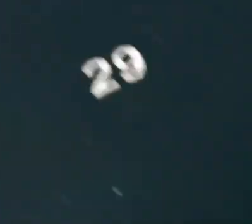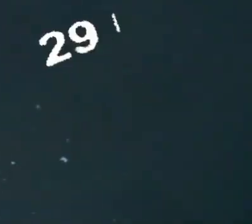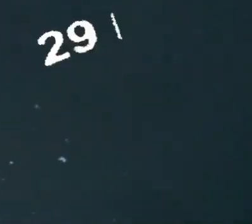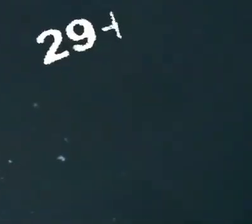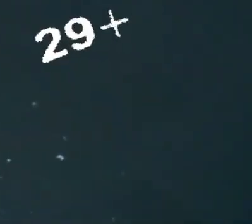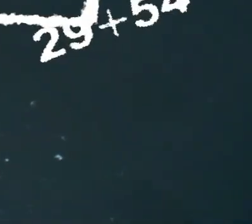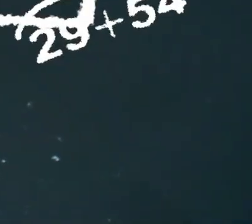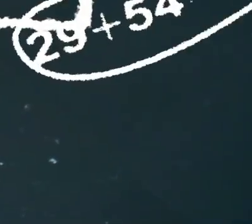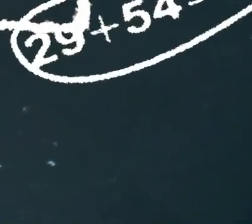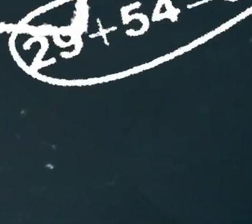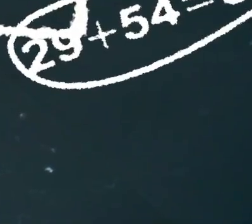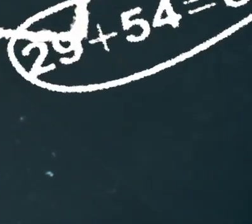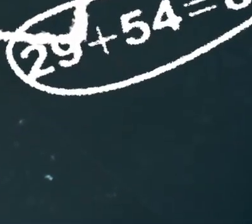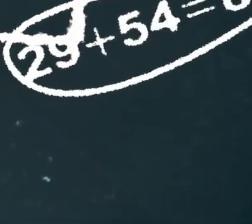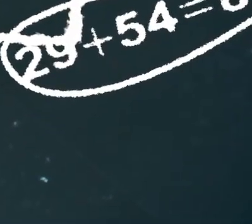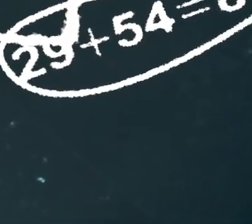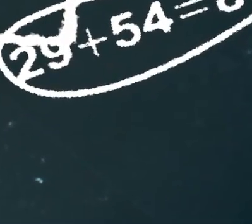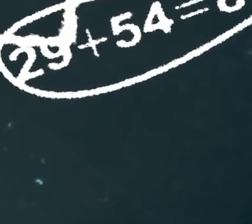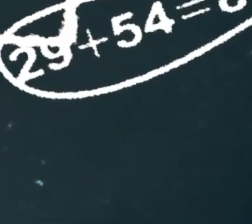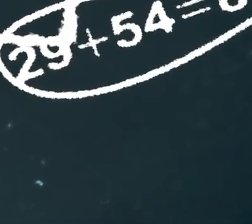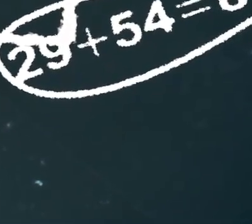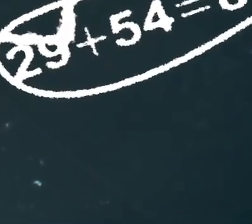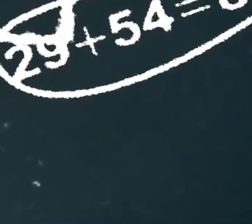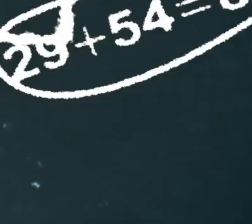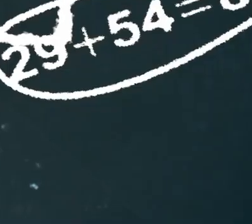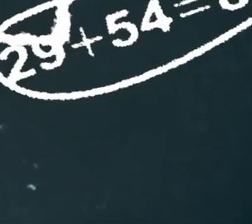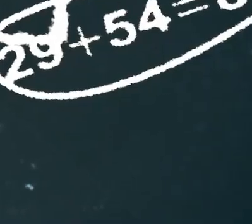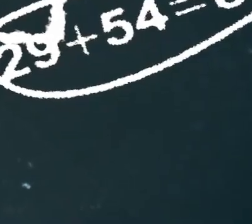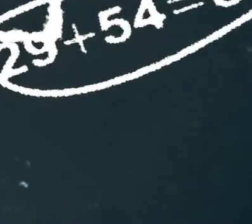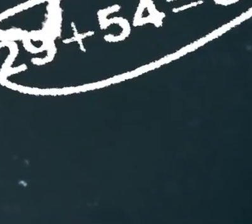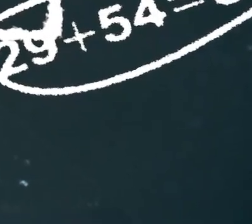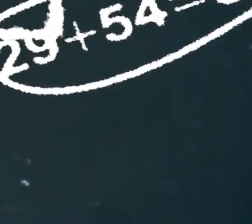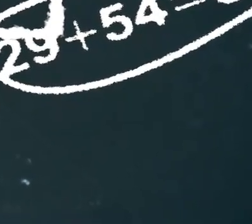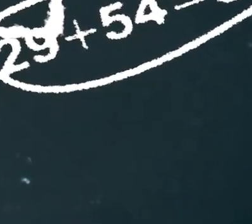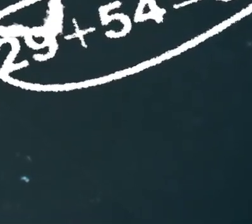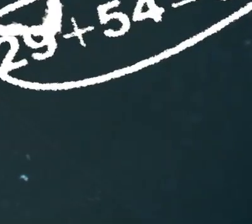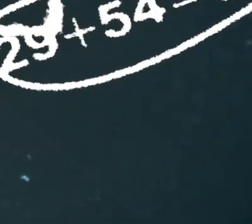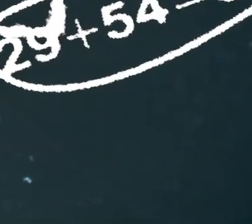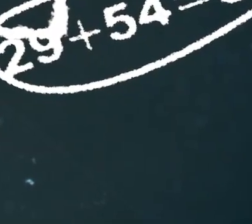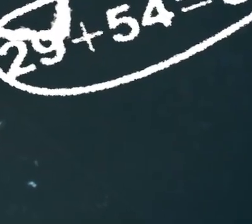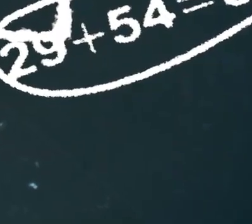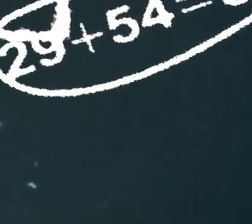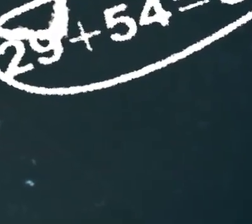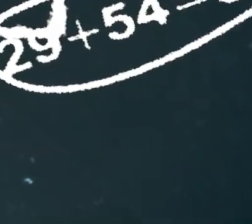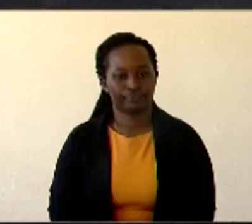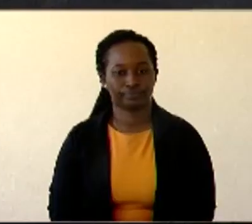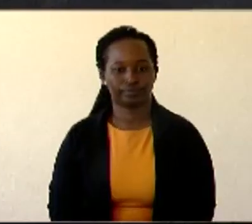Welcome to Study Time, a televised home learning program produced by Rwanda Education